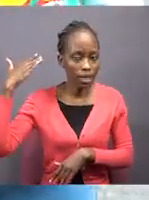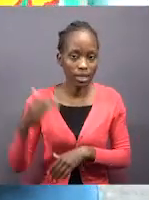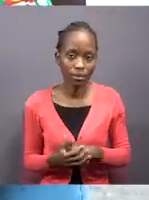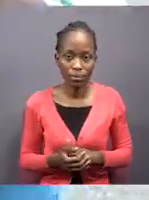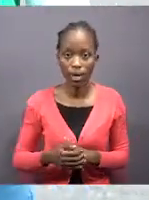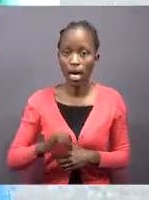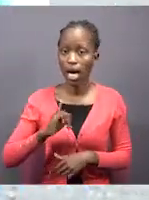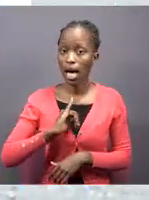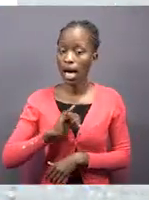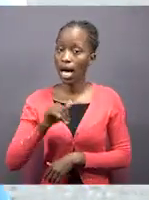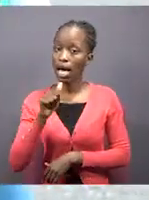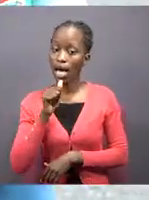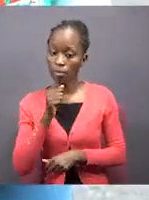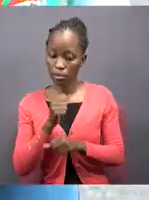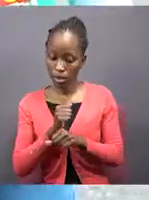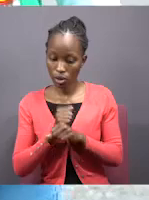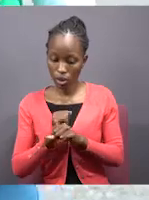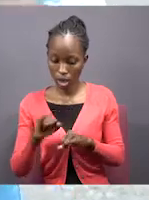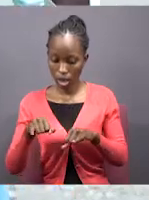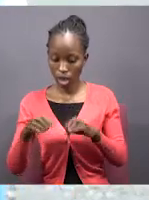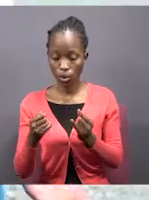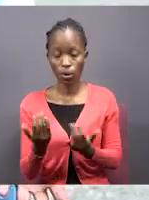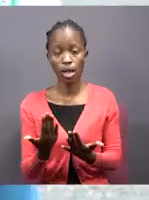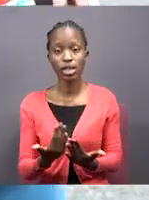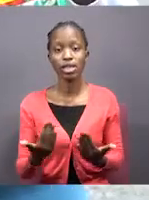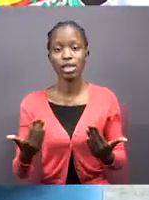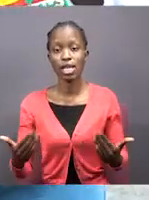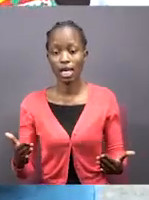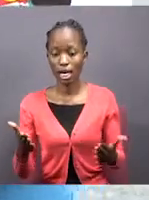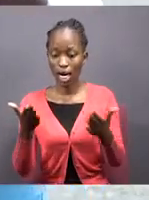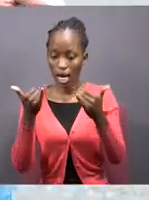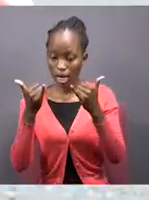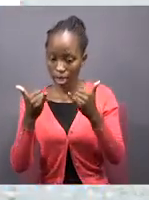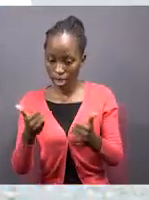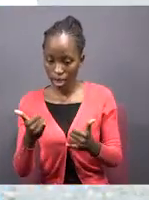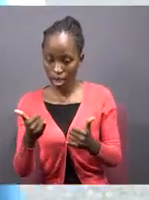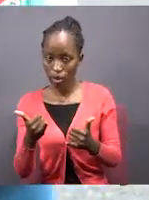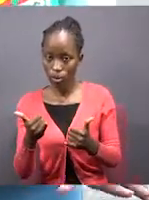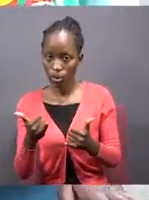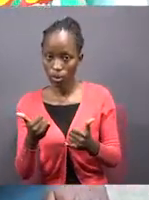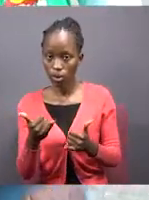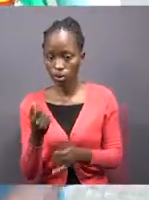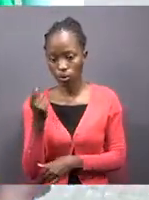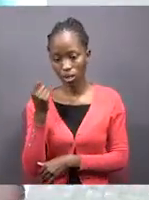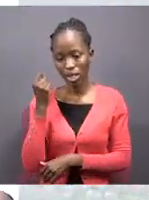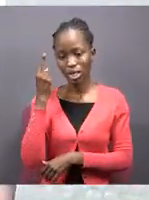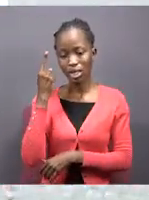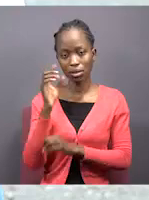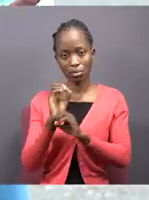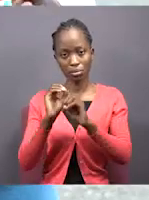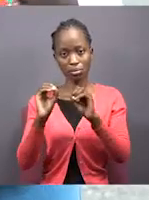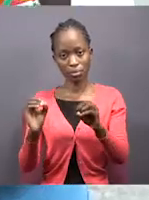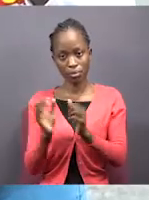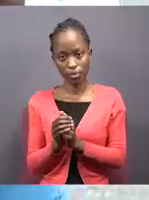I am doing a new thing, now it springs up, do you not perceive it?